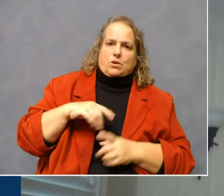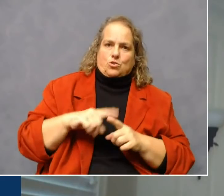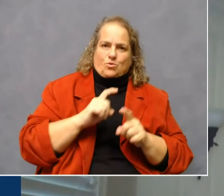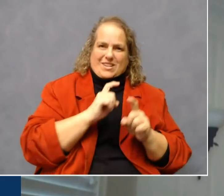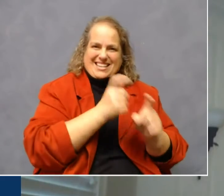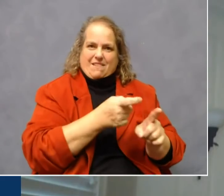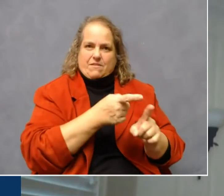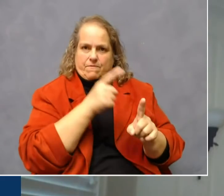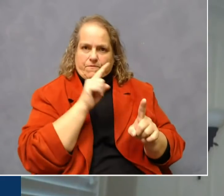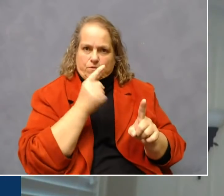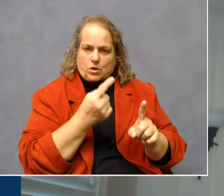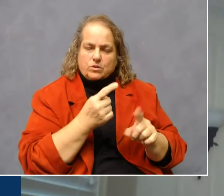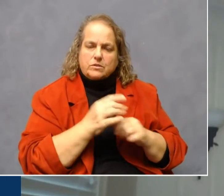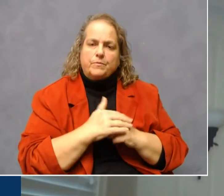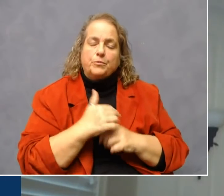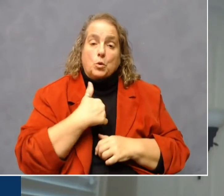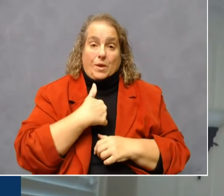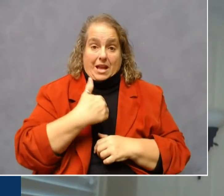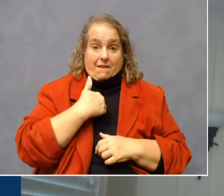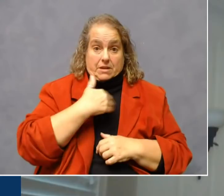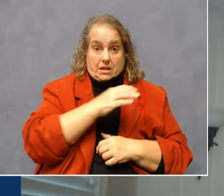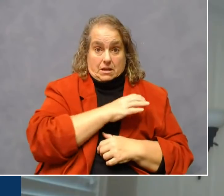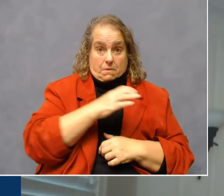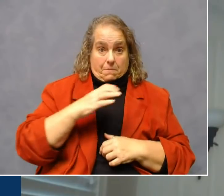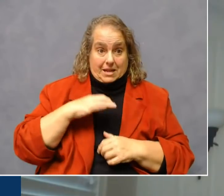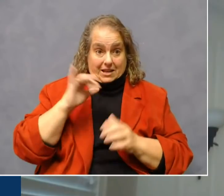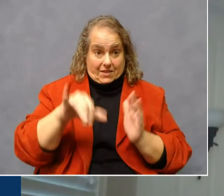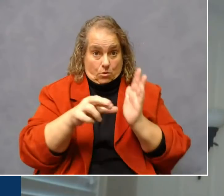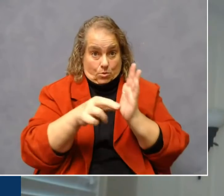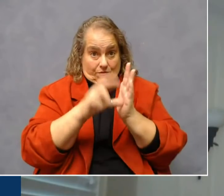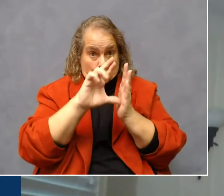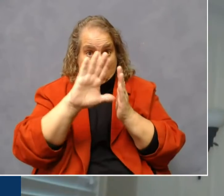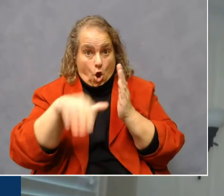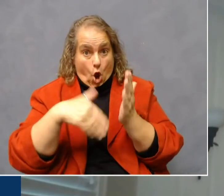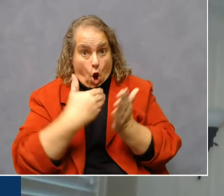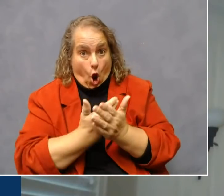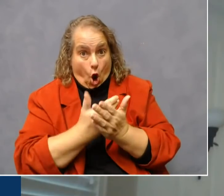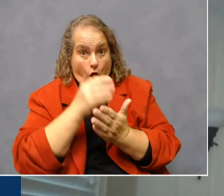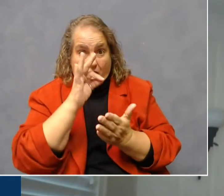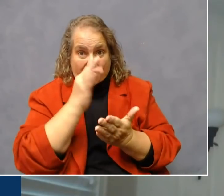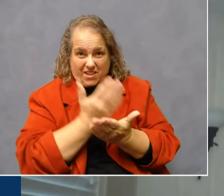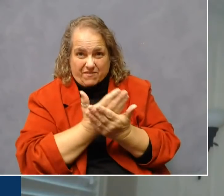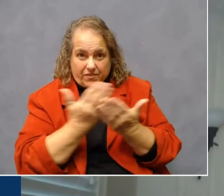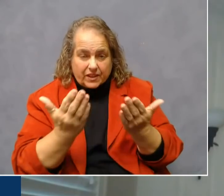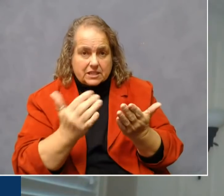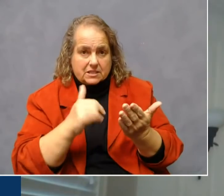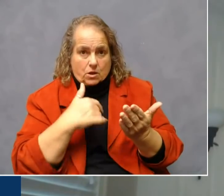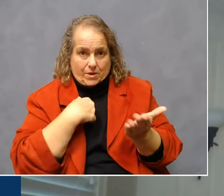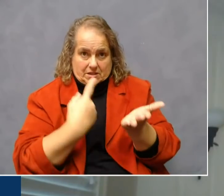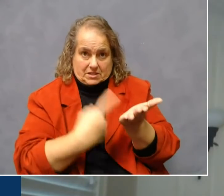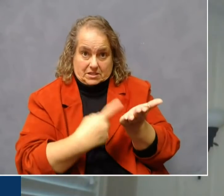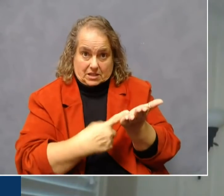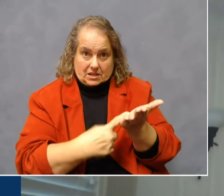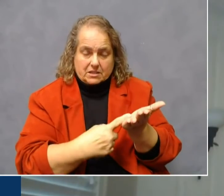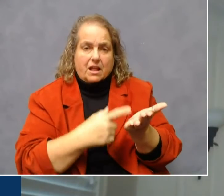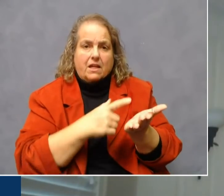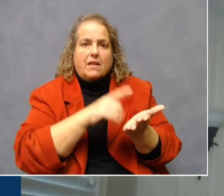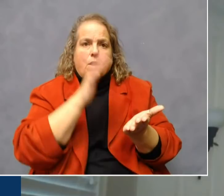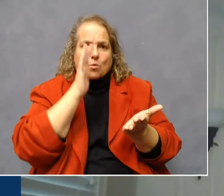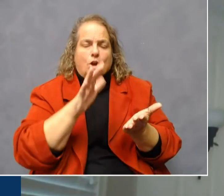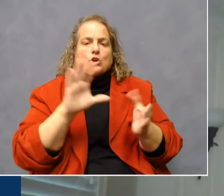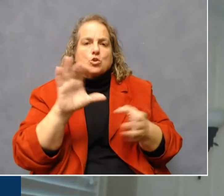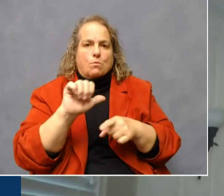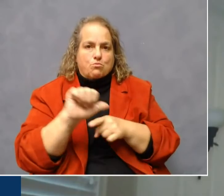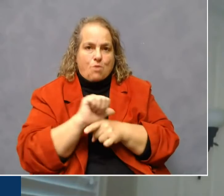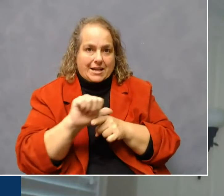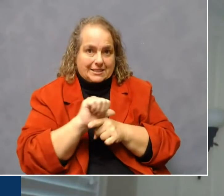materials. So there's an emergency meeting of the Advisory Committee on Immunization Practices tomorrow. They'll review those materials in very